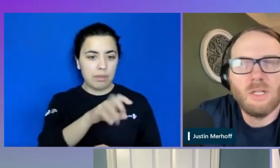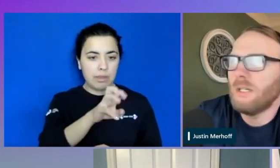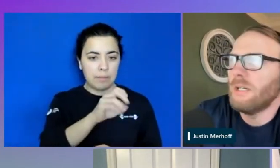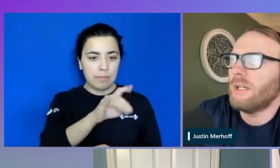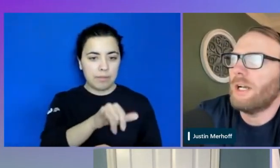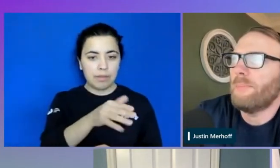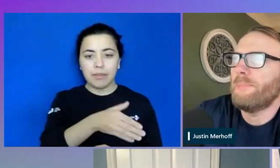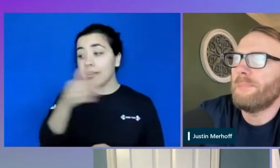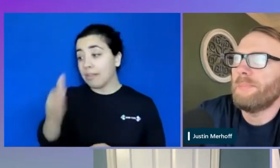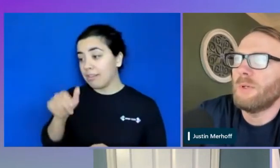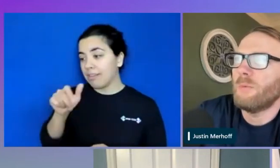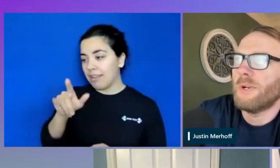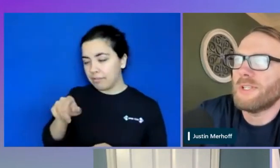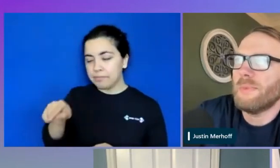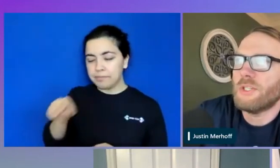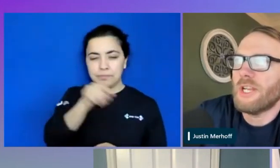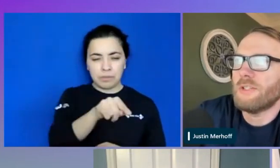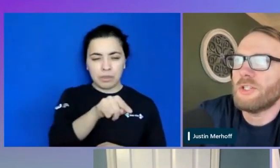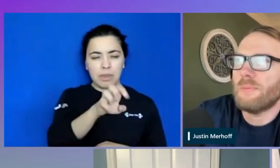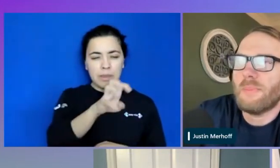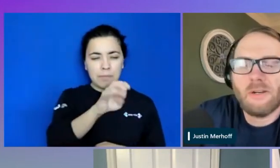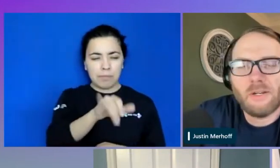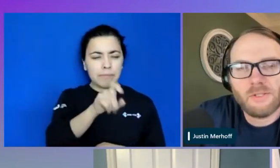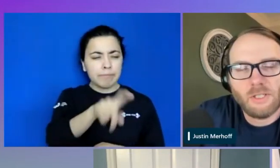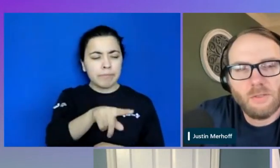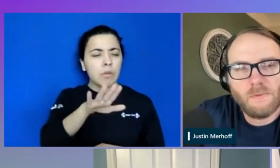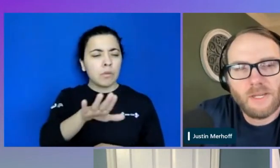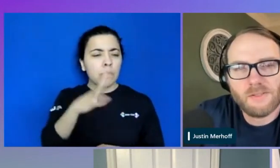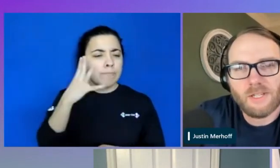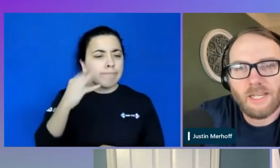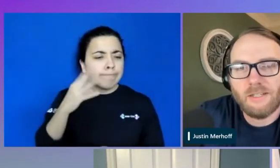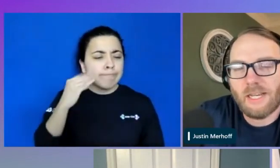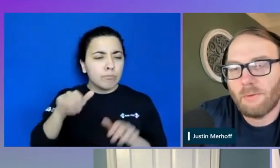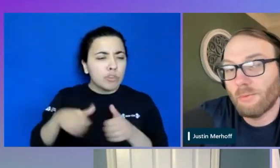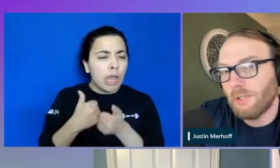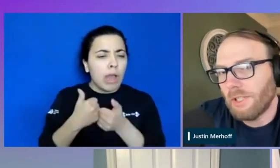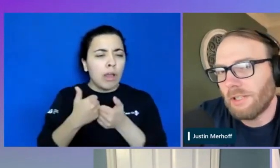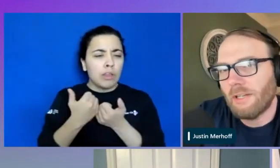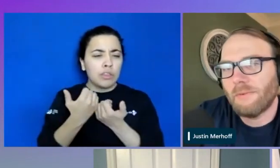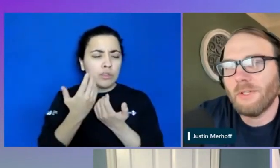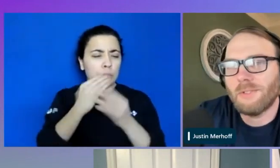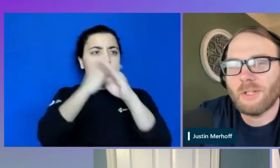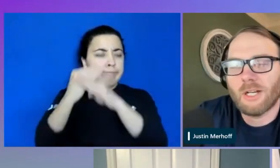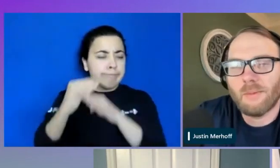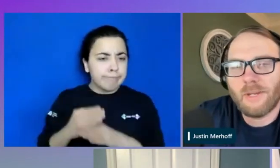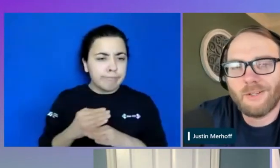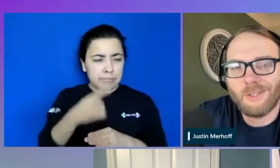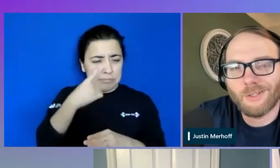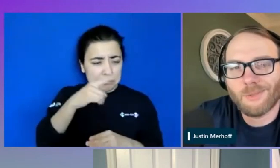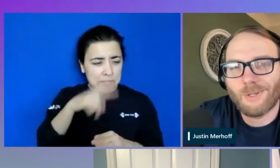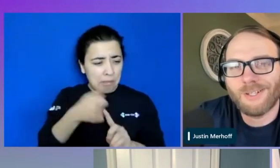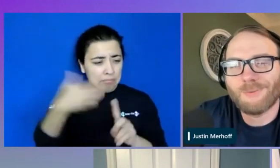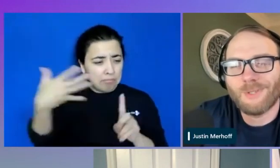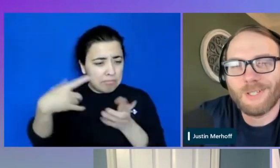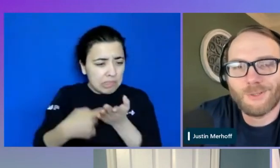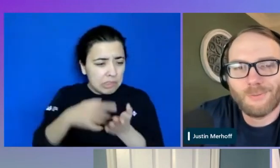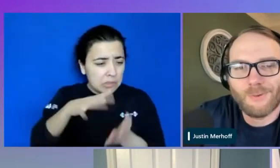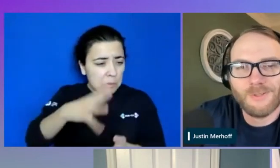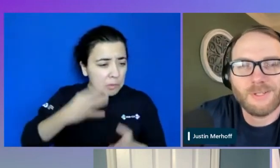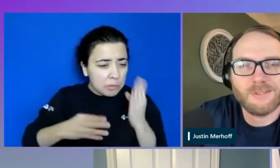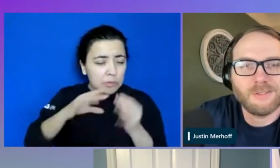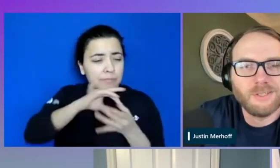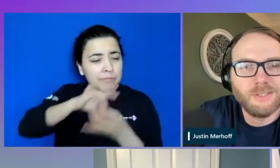So, what are some of the challenges and barriers that you face? And I would really love for you to talk about your experience with